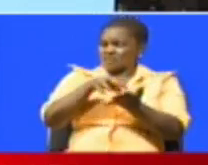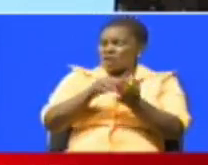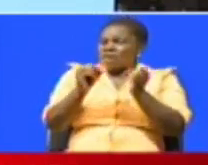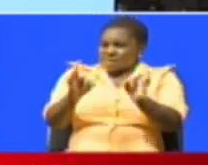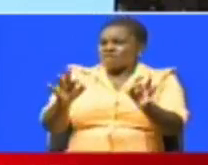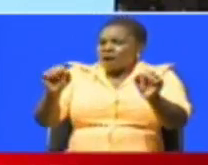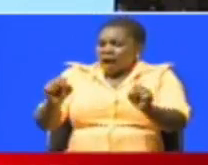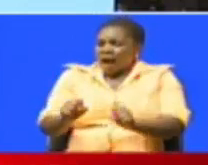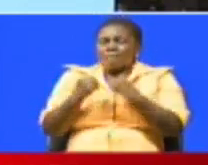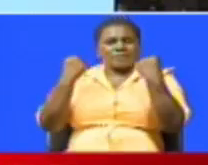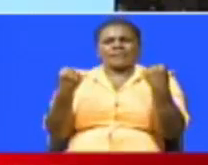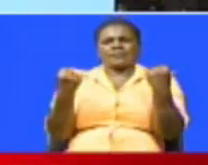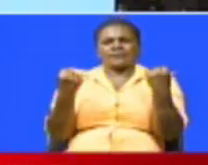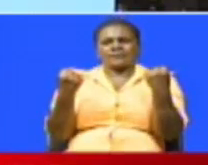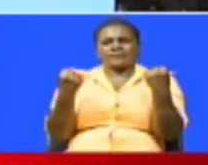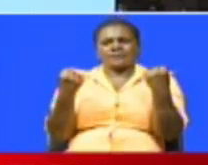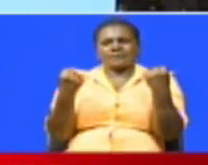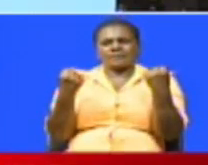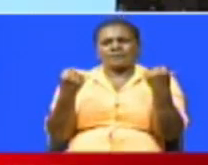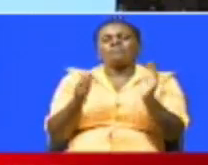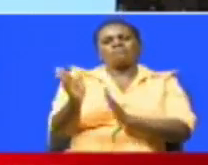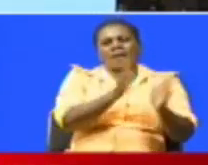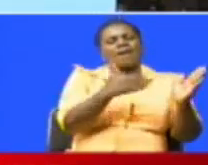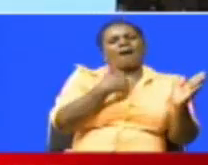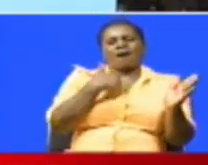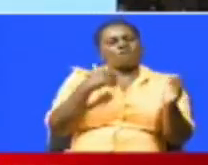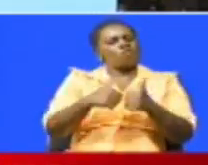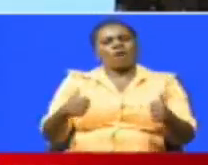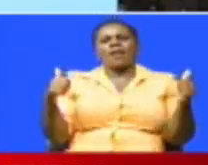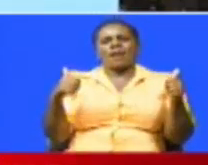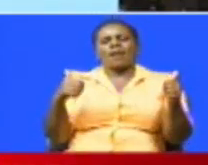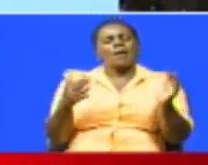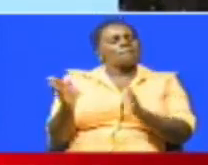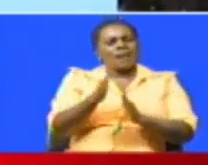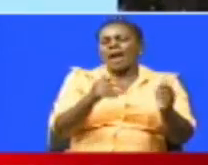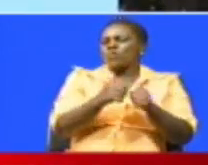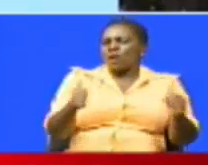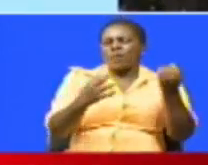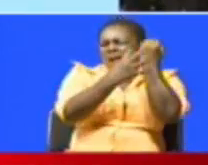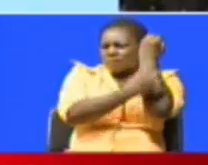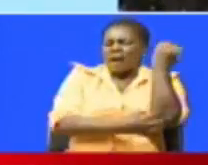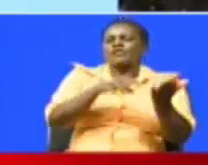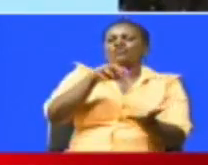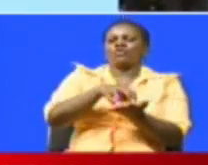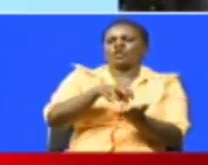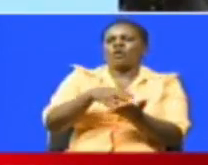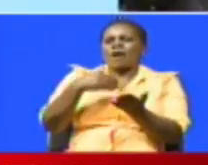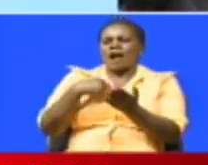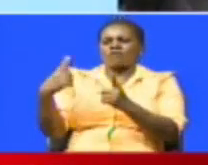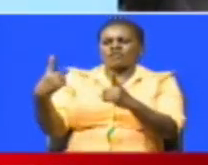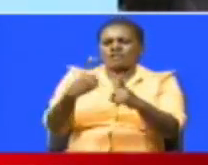worst case scenario, as I said, we plan for it. We plan for worst case scenario. We have got